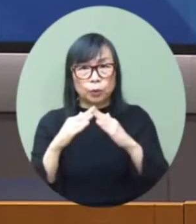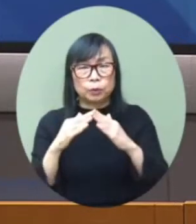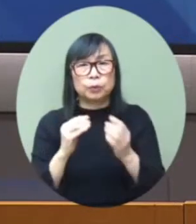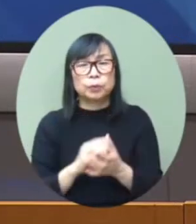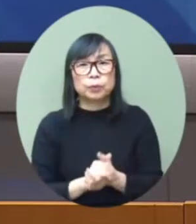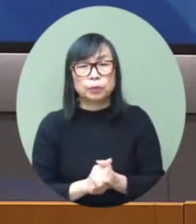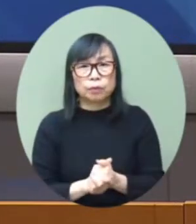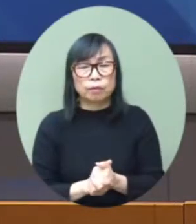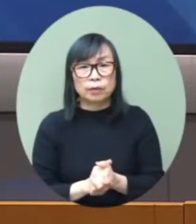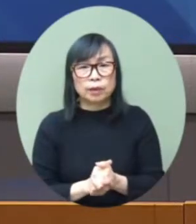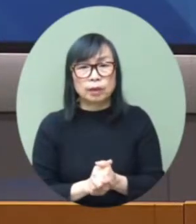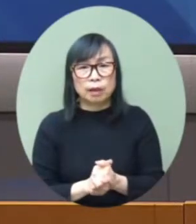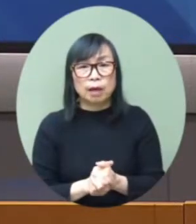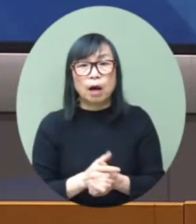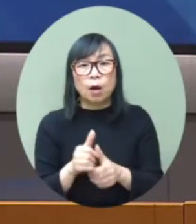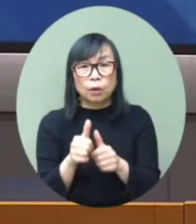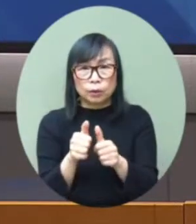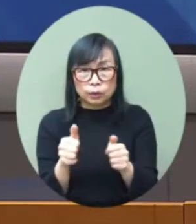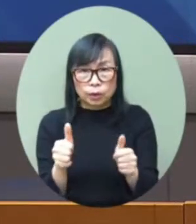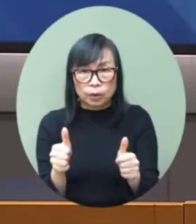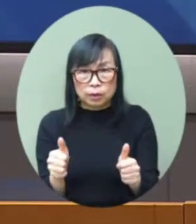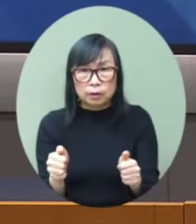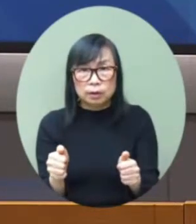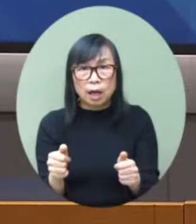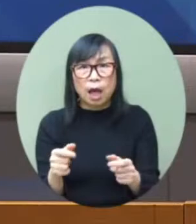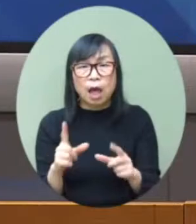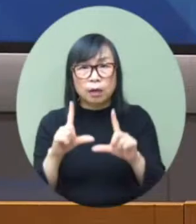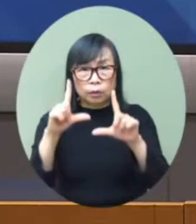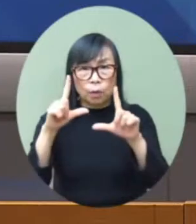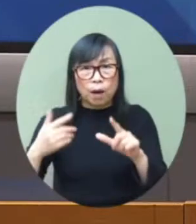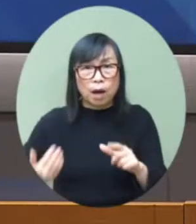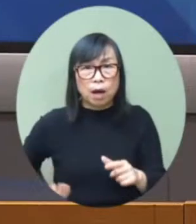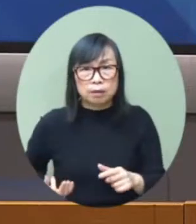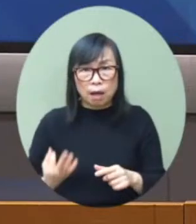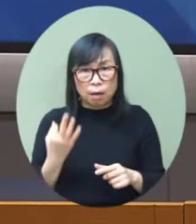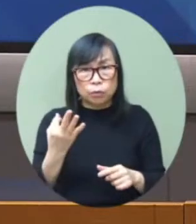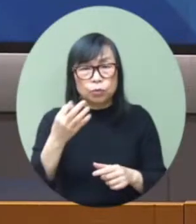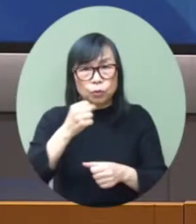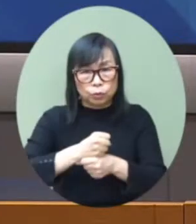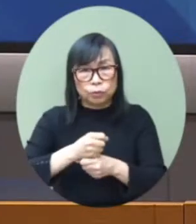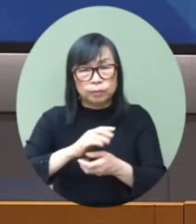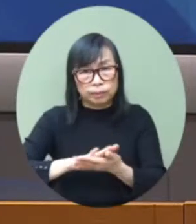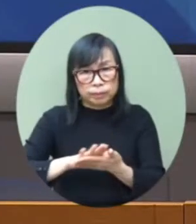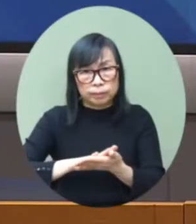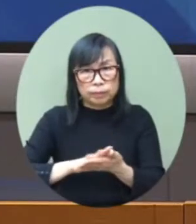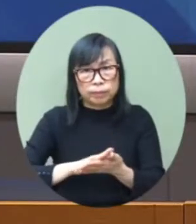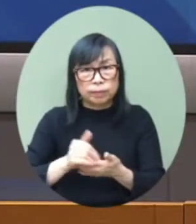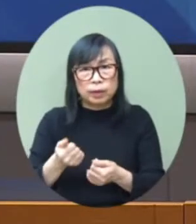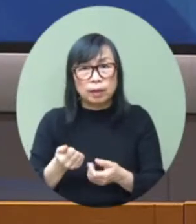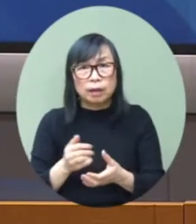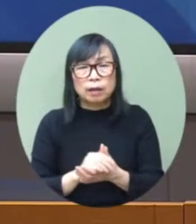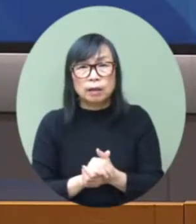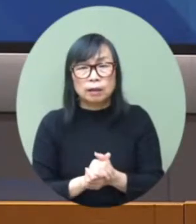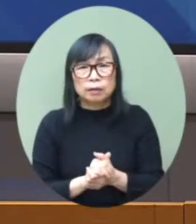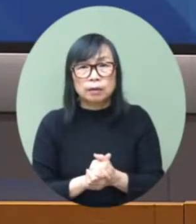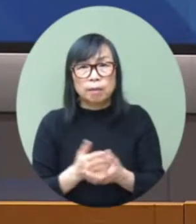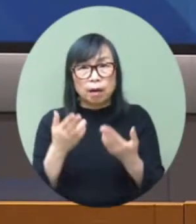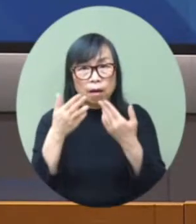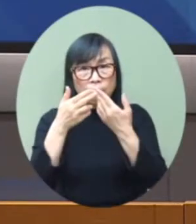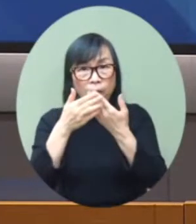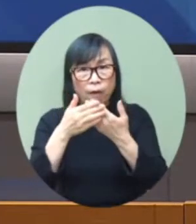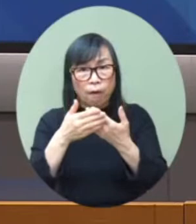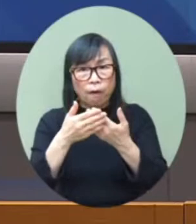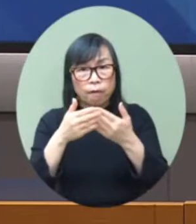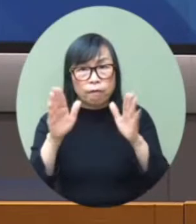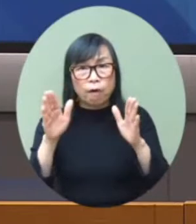to be used as a designated funeral for COVID patients who have passed away. I thank the